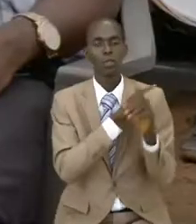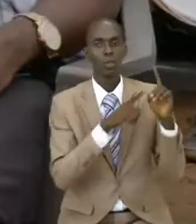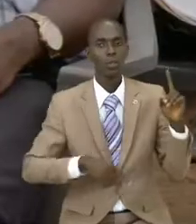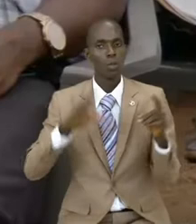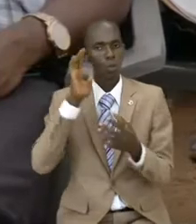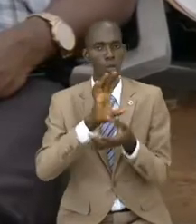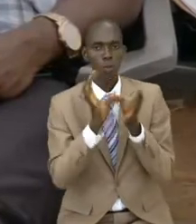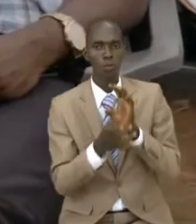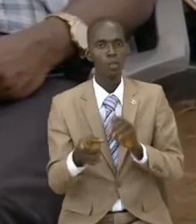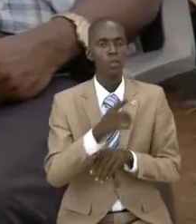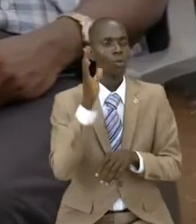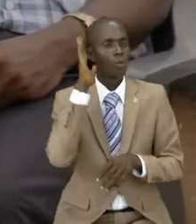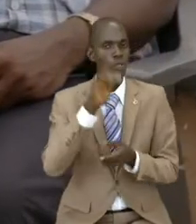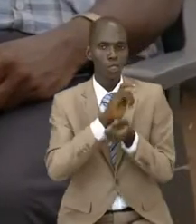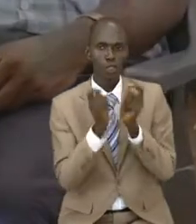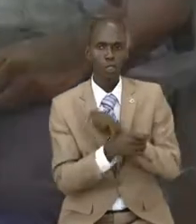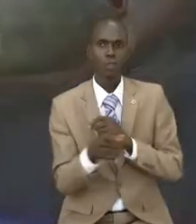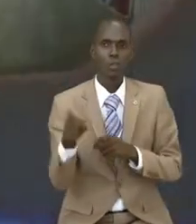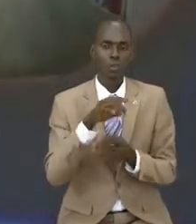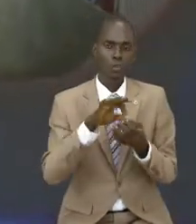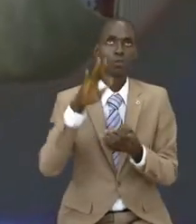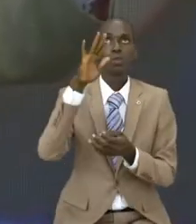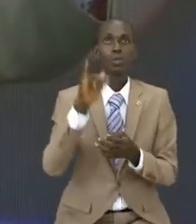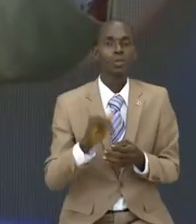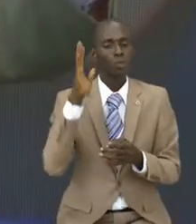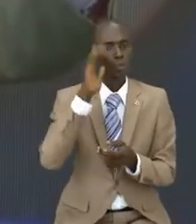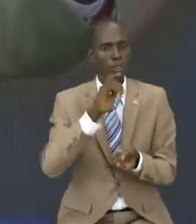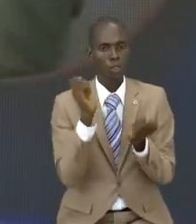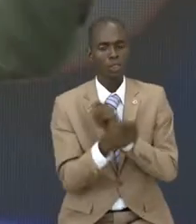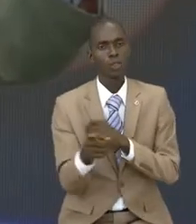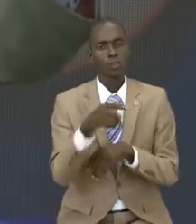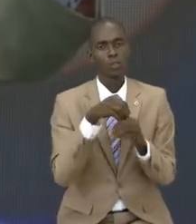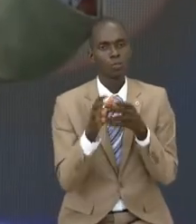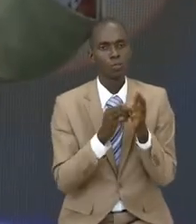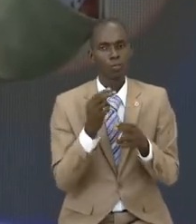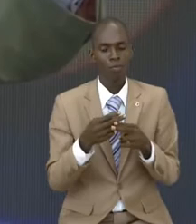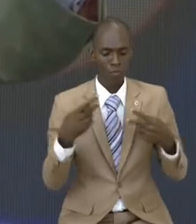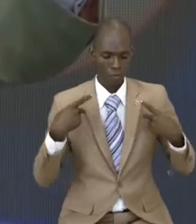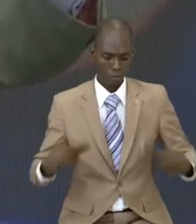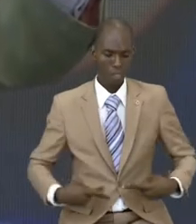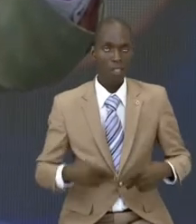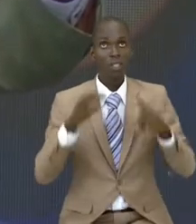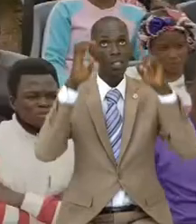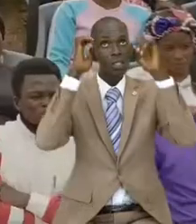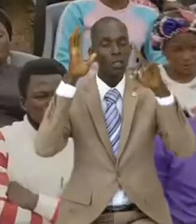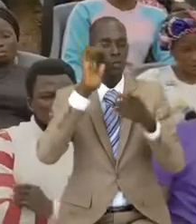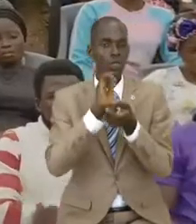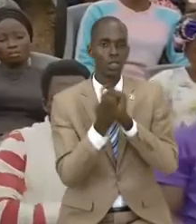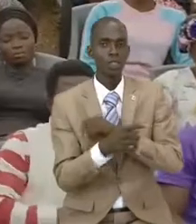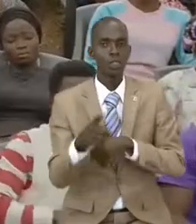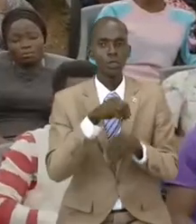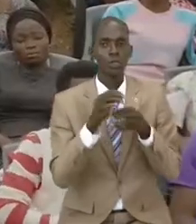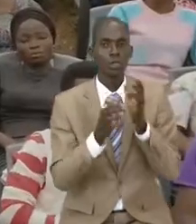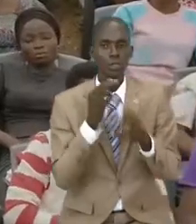It will change you. Spiritually, it will change you. Physically, it will change you.